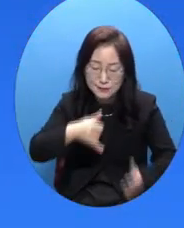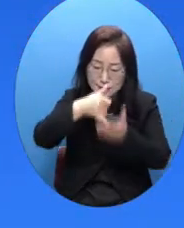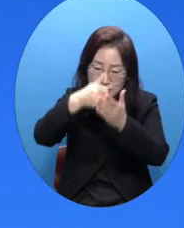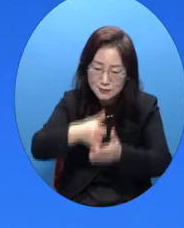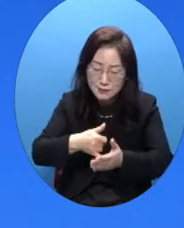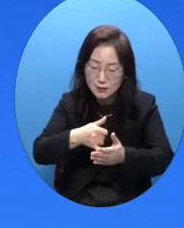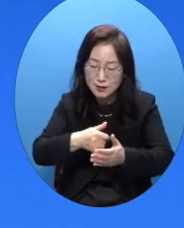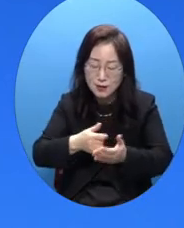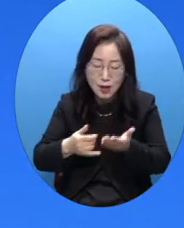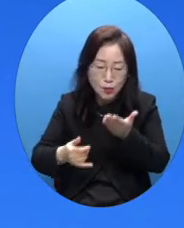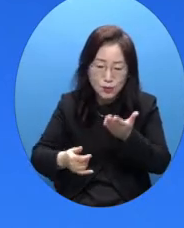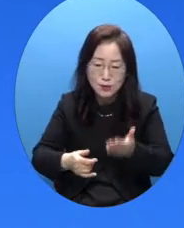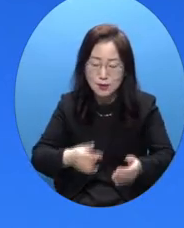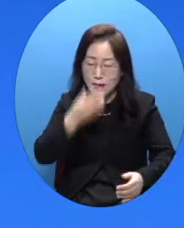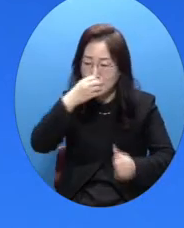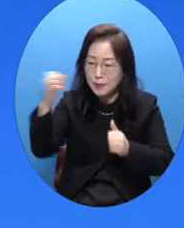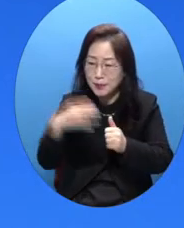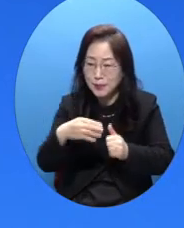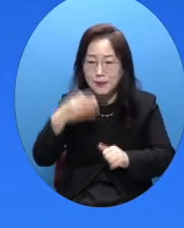Joseph